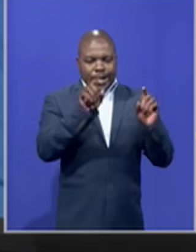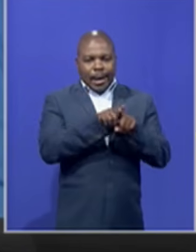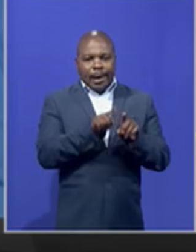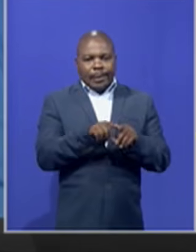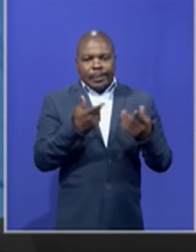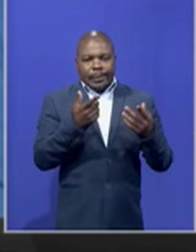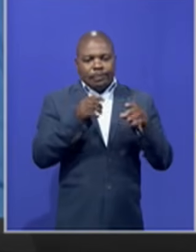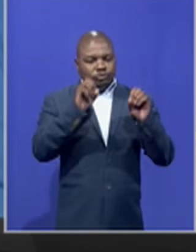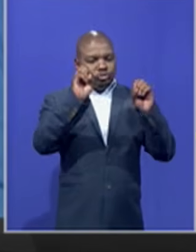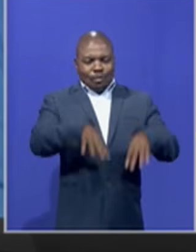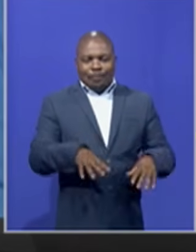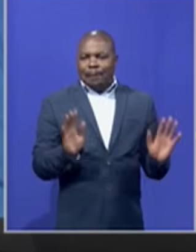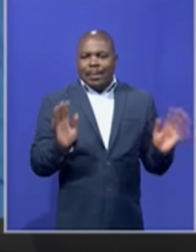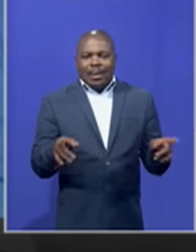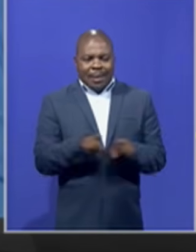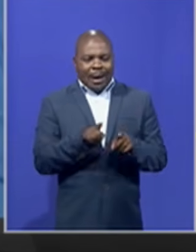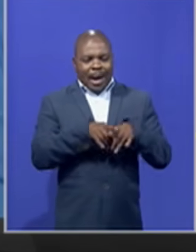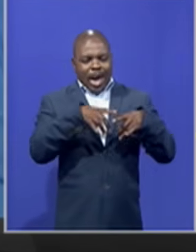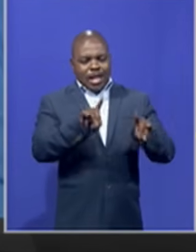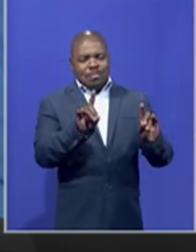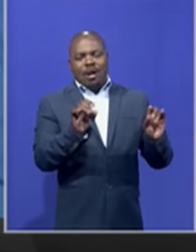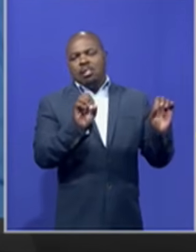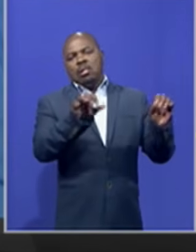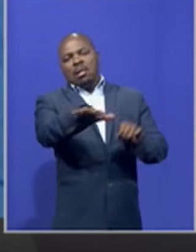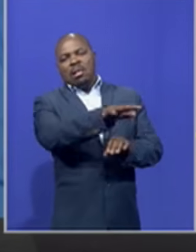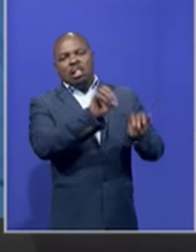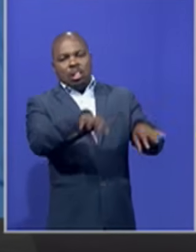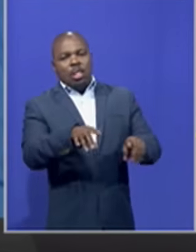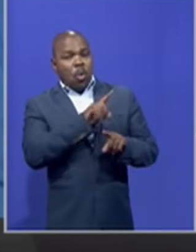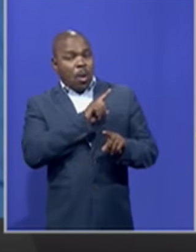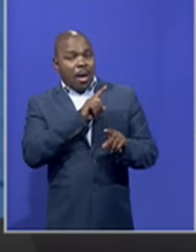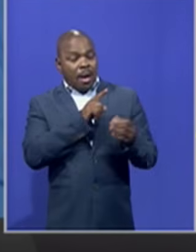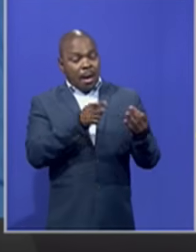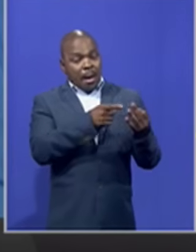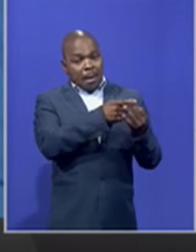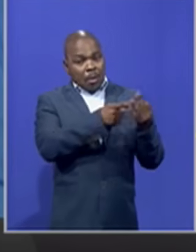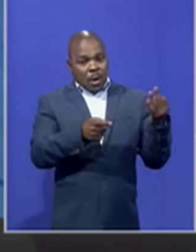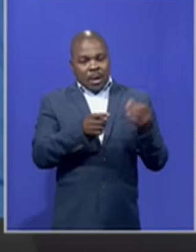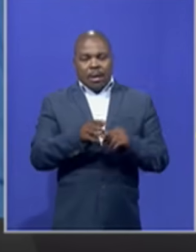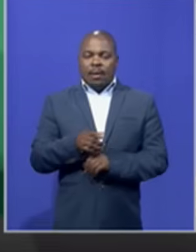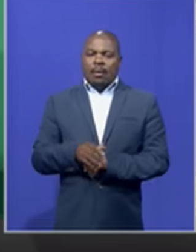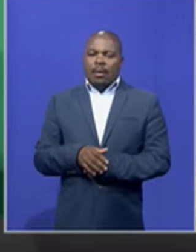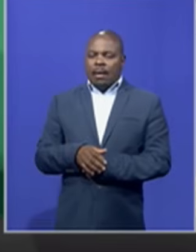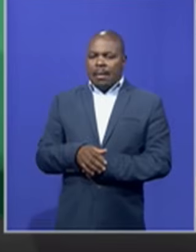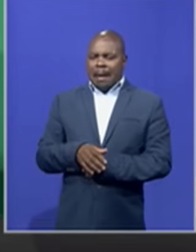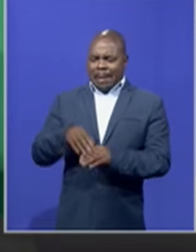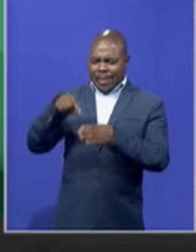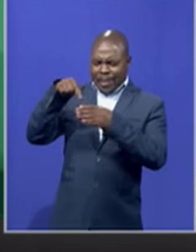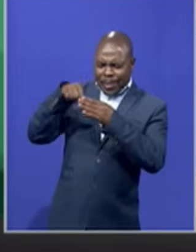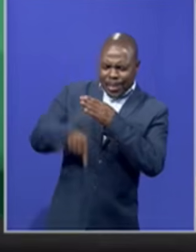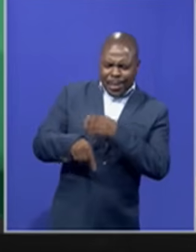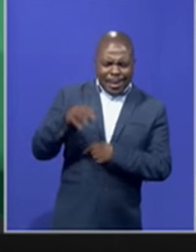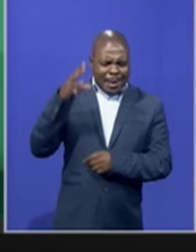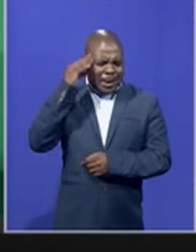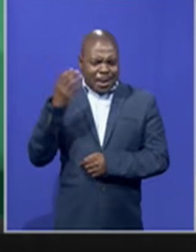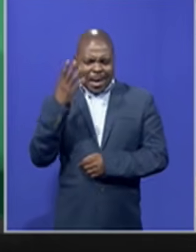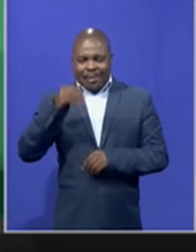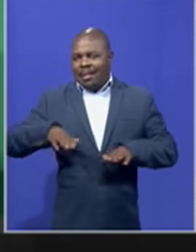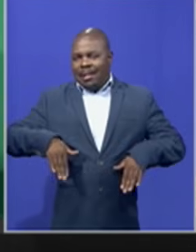wa diphoofolo. Bana ba rona ba dona soka ba le tsebo kapa le experience.